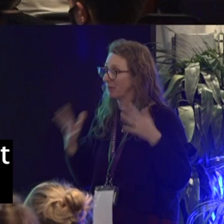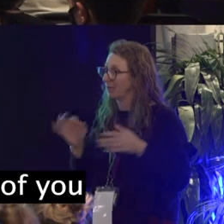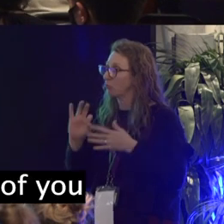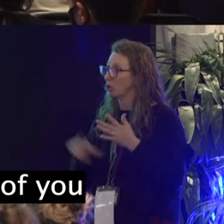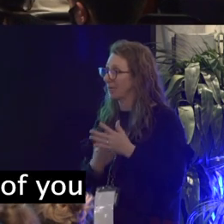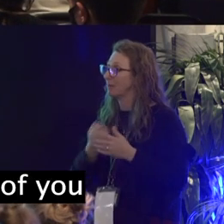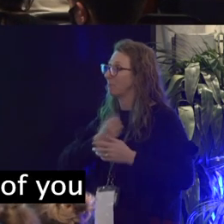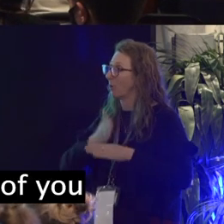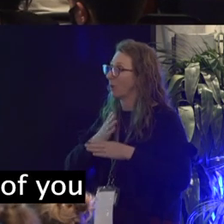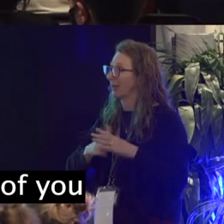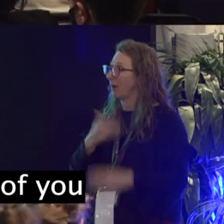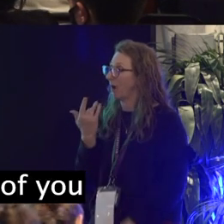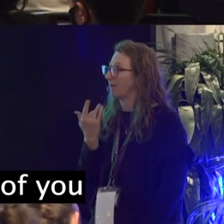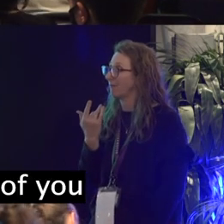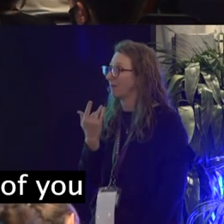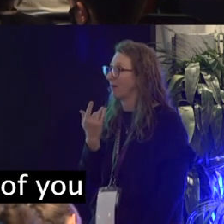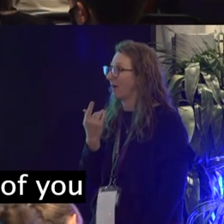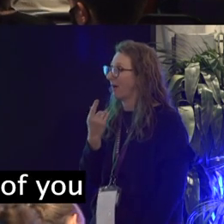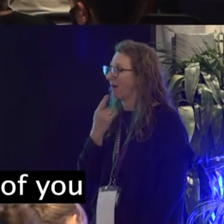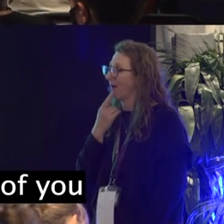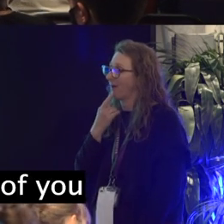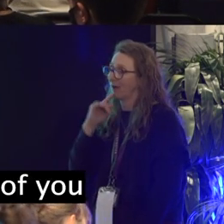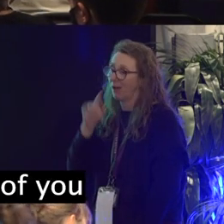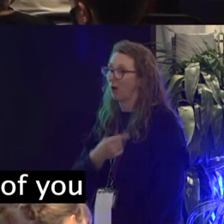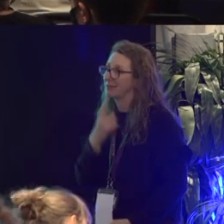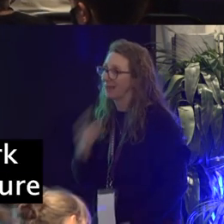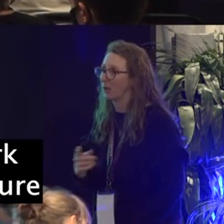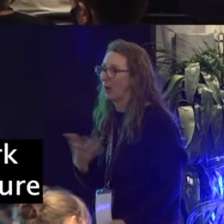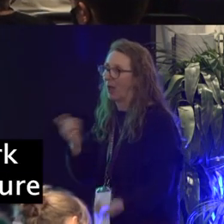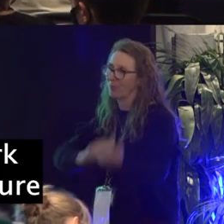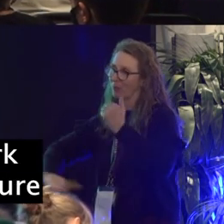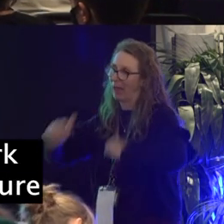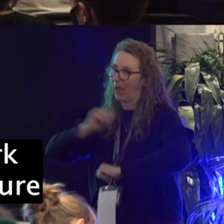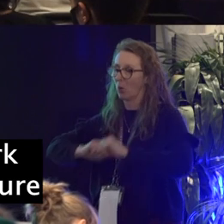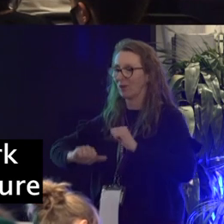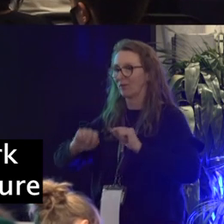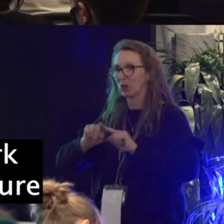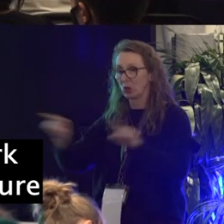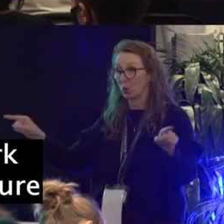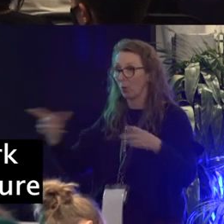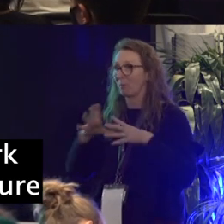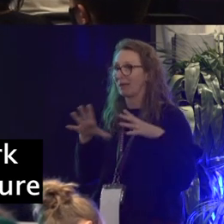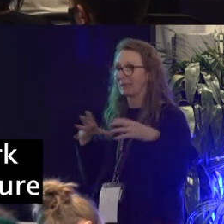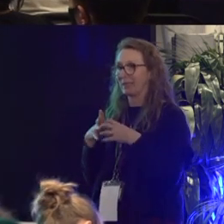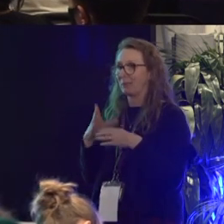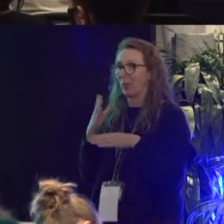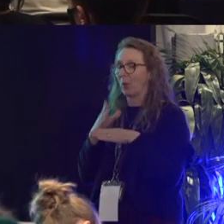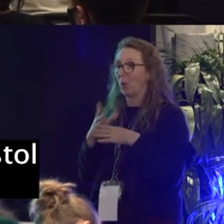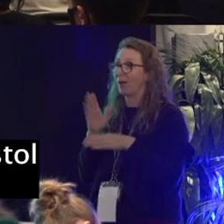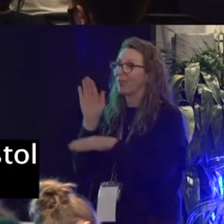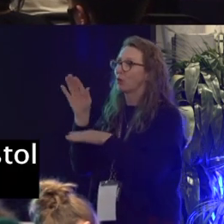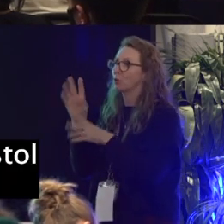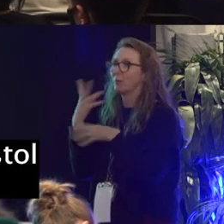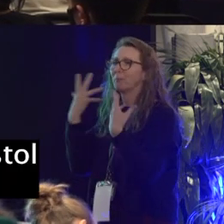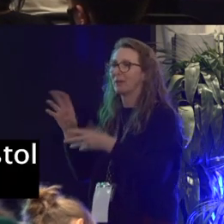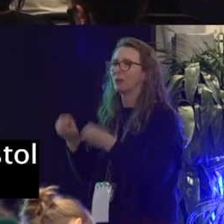working life, and I can't tell you how proud I am of you and of my team and of the work that we're making and of the future that we're creating.